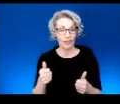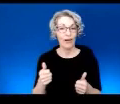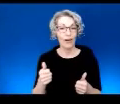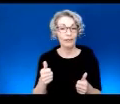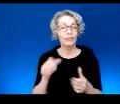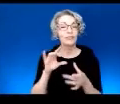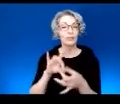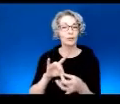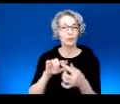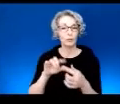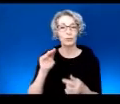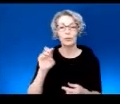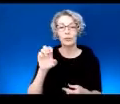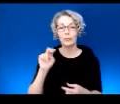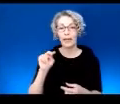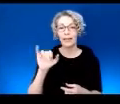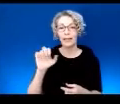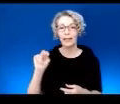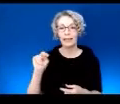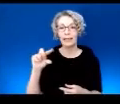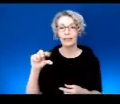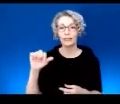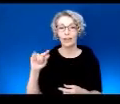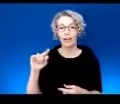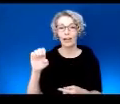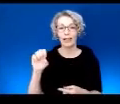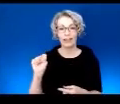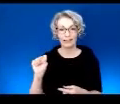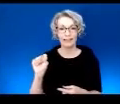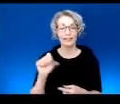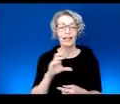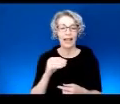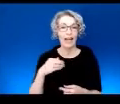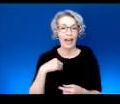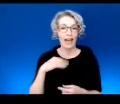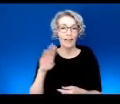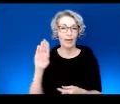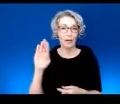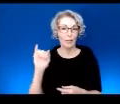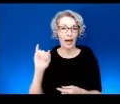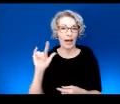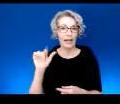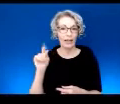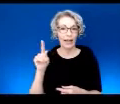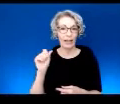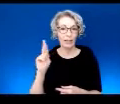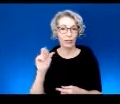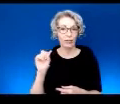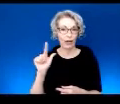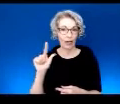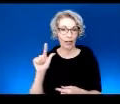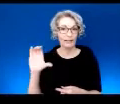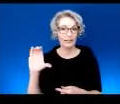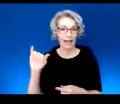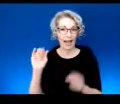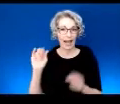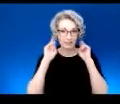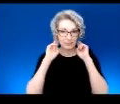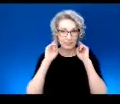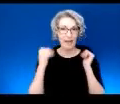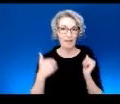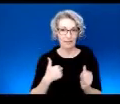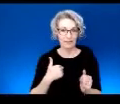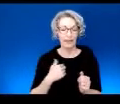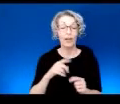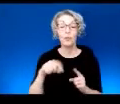due to meningitis, and I have bilateral cochlear implants. When we moved to